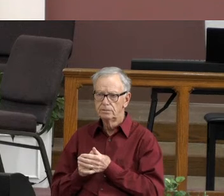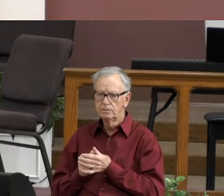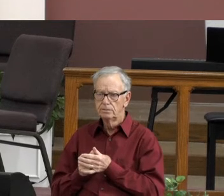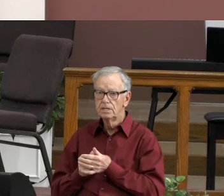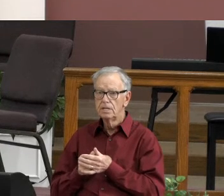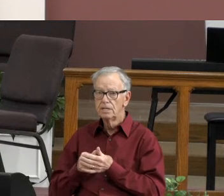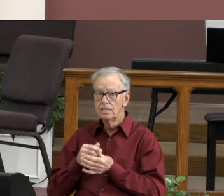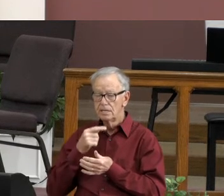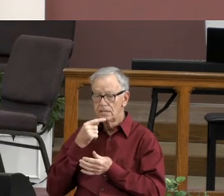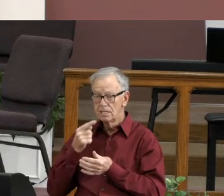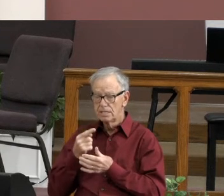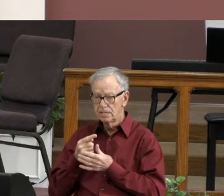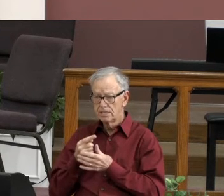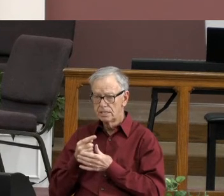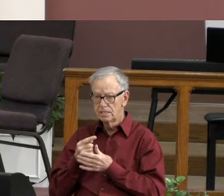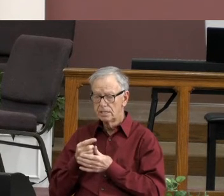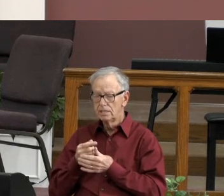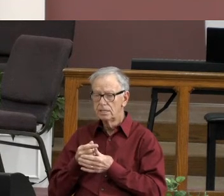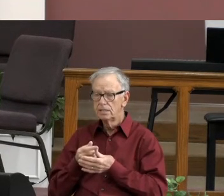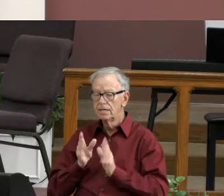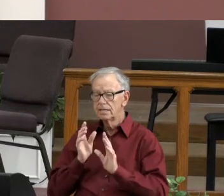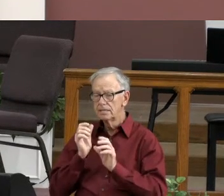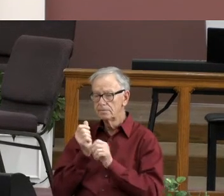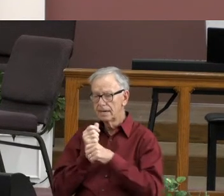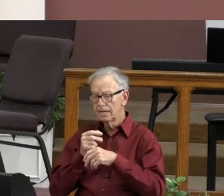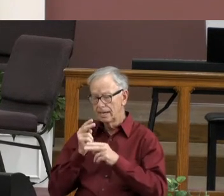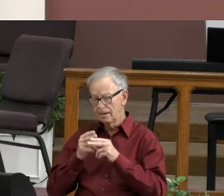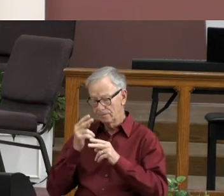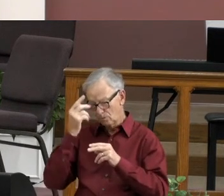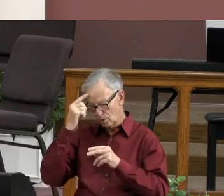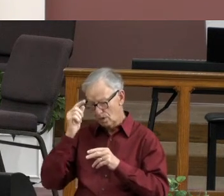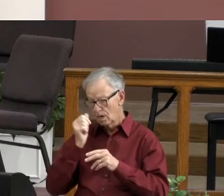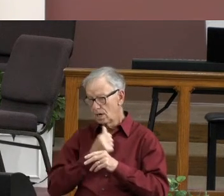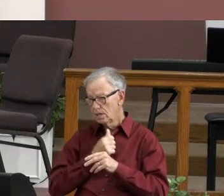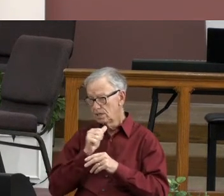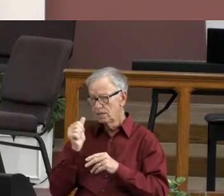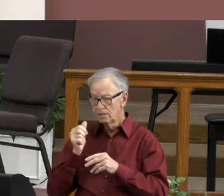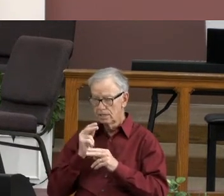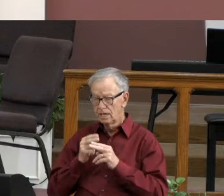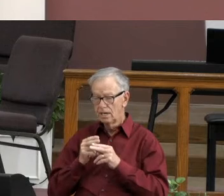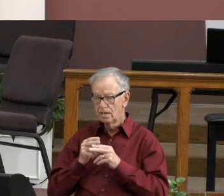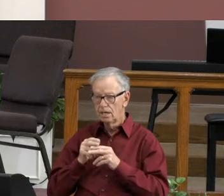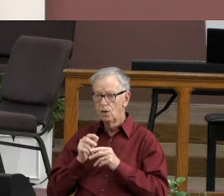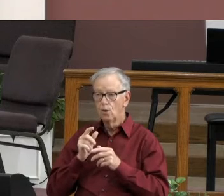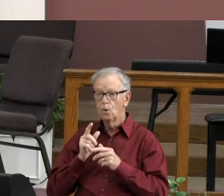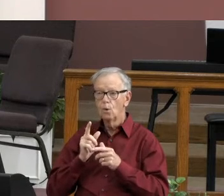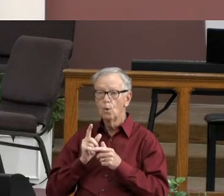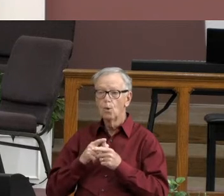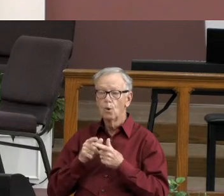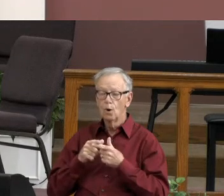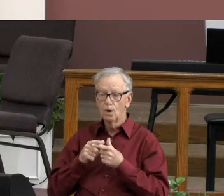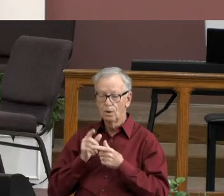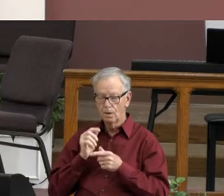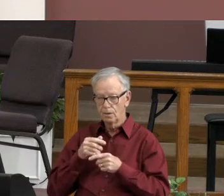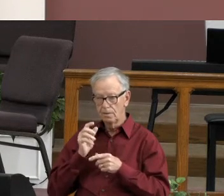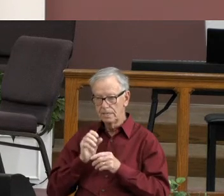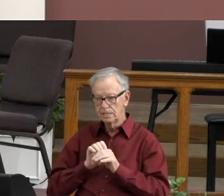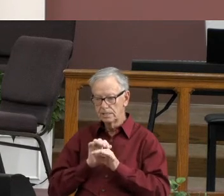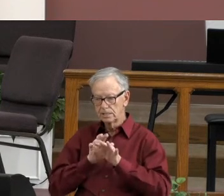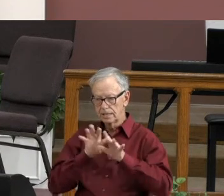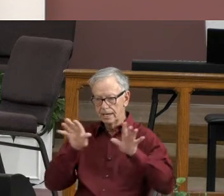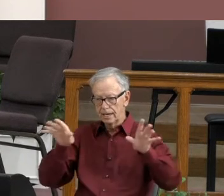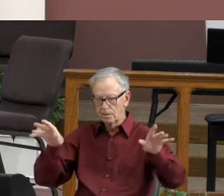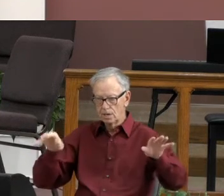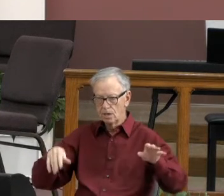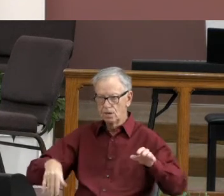It says, let us make a name for ourselves, make for ourselves a name. Otherwise, we will be scattered